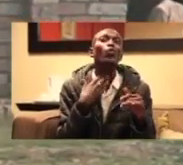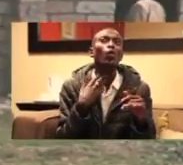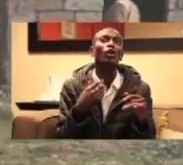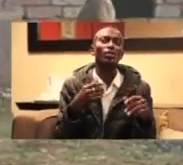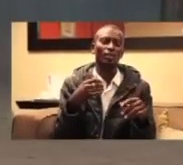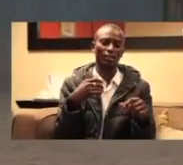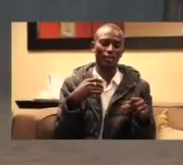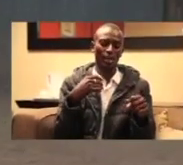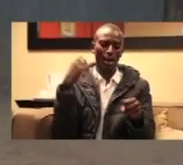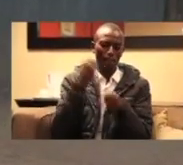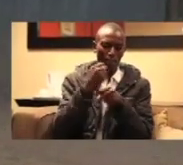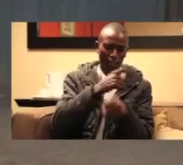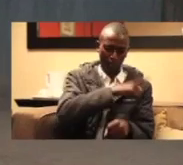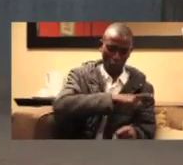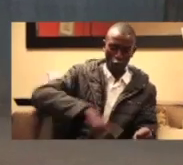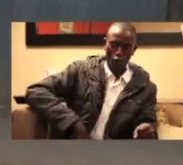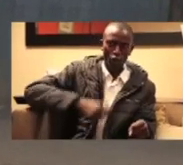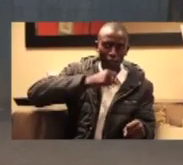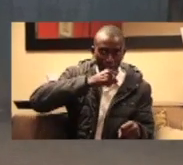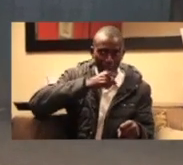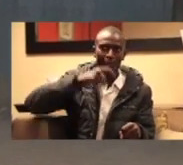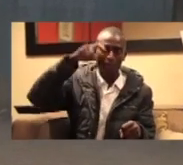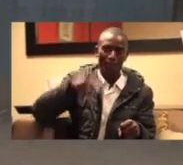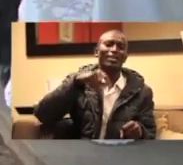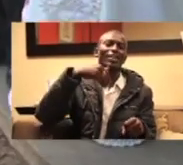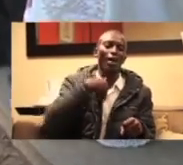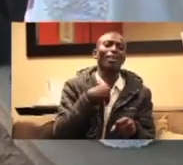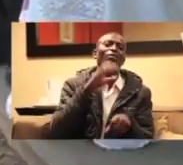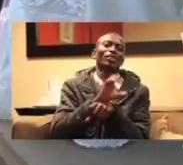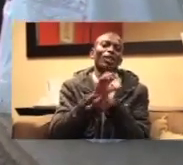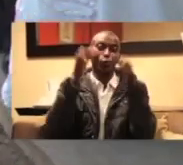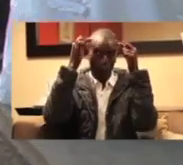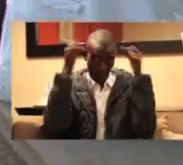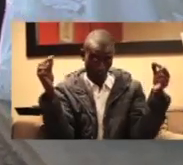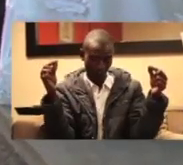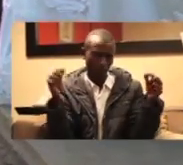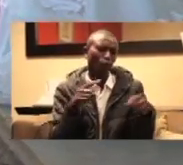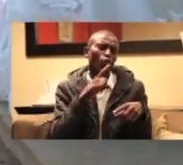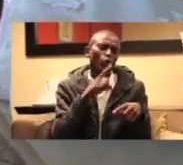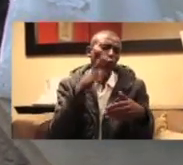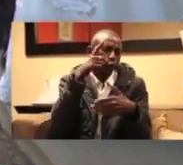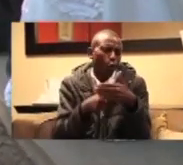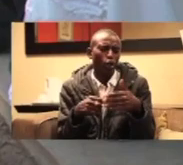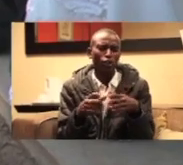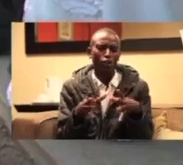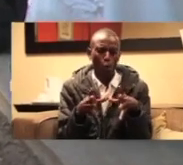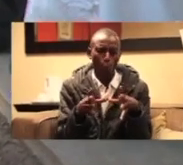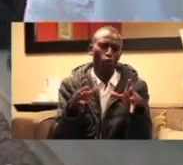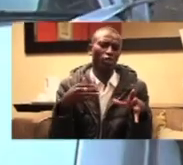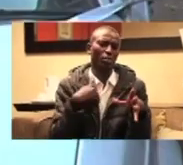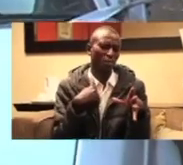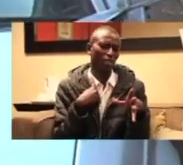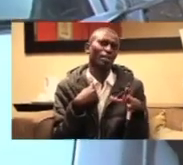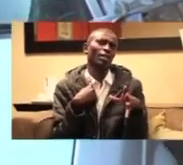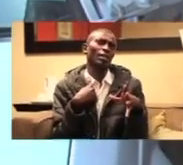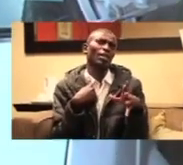you must do a church wedding. The majority of my members in Yata had not done that. So what pushed me a lot to plan for